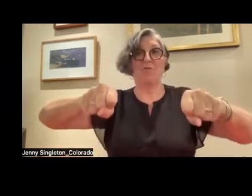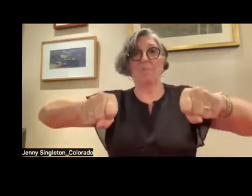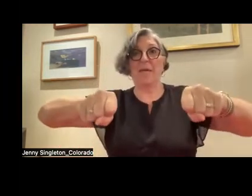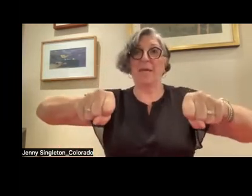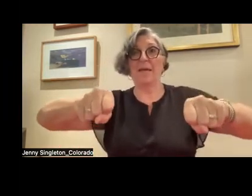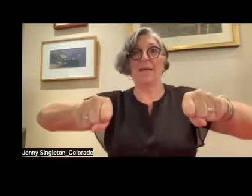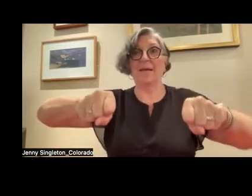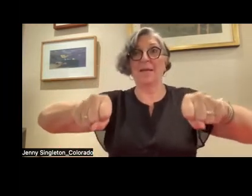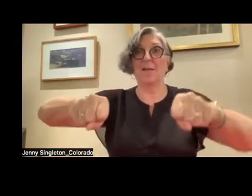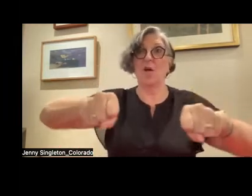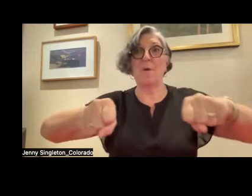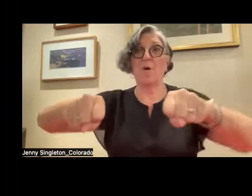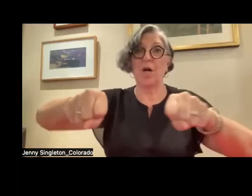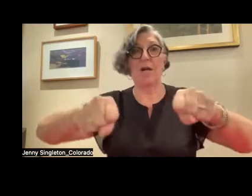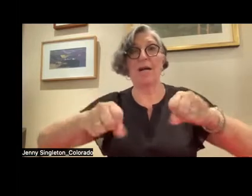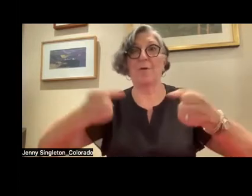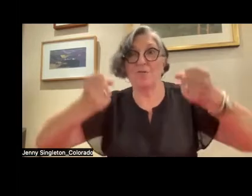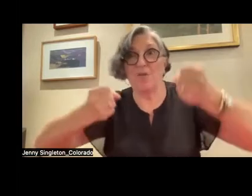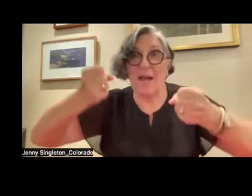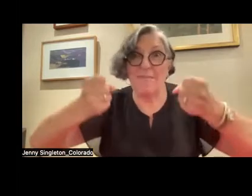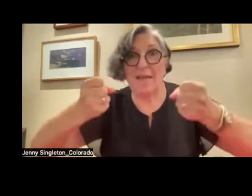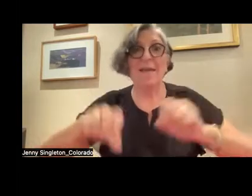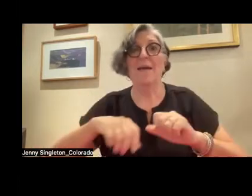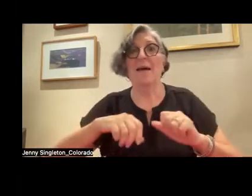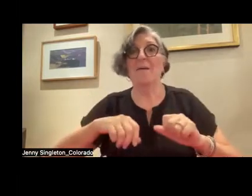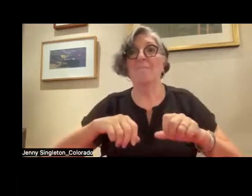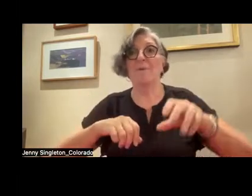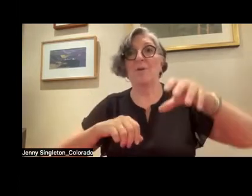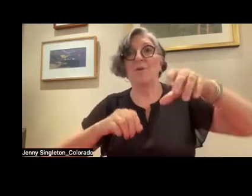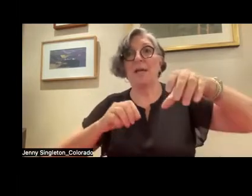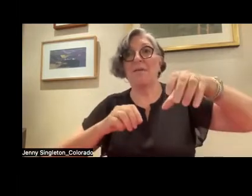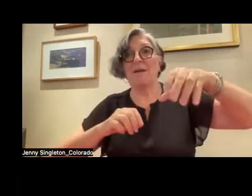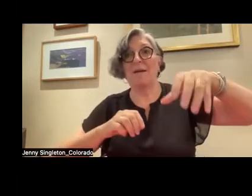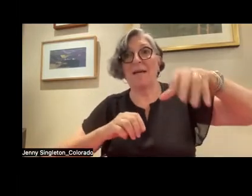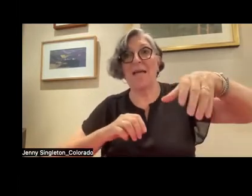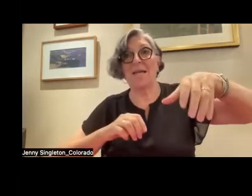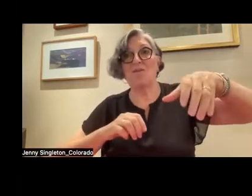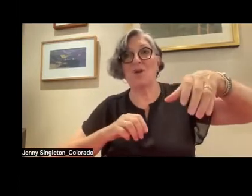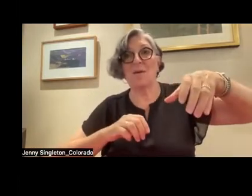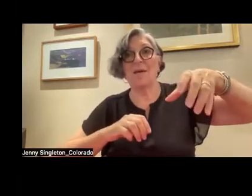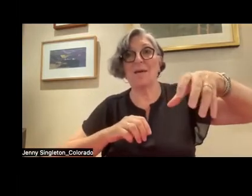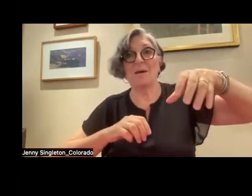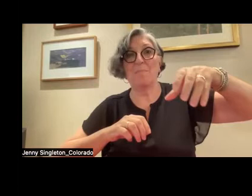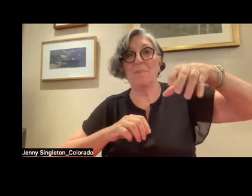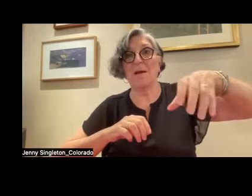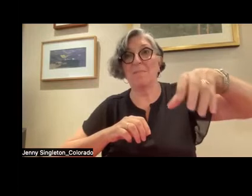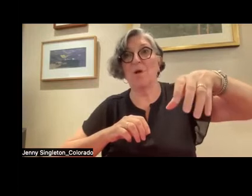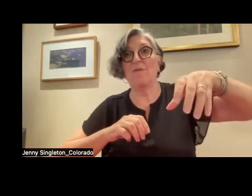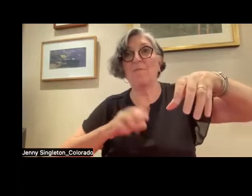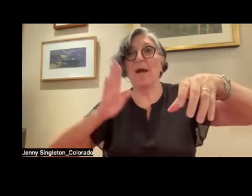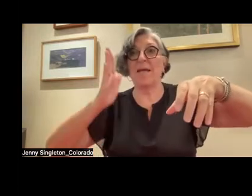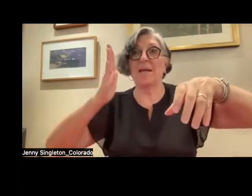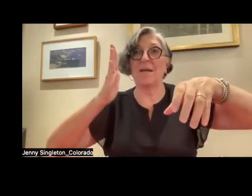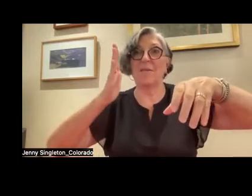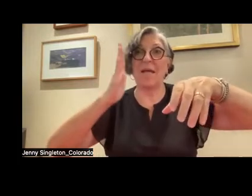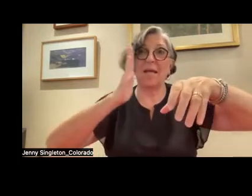hands gripping a lawnmower or driving. You can have a hand showing a loaf